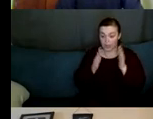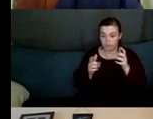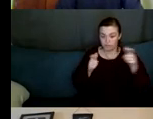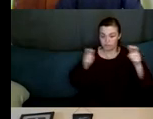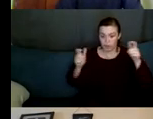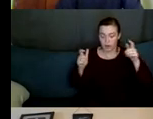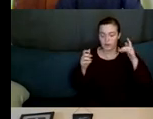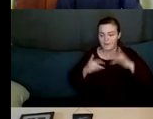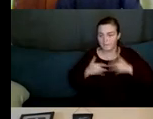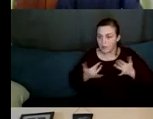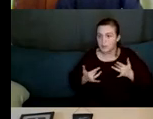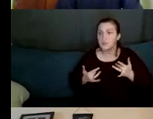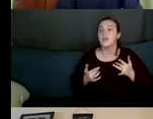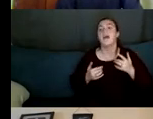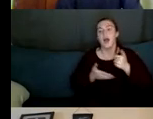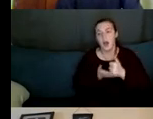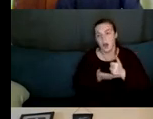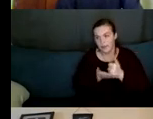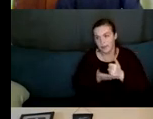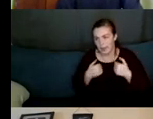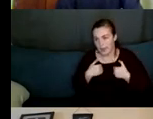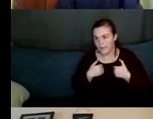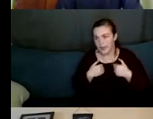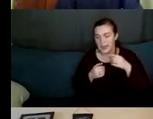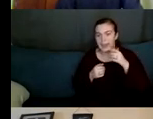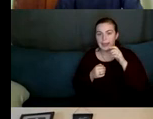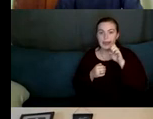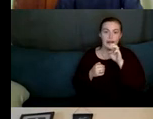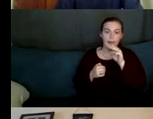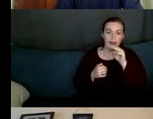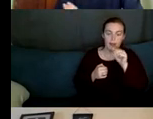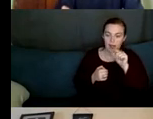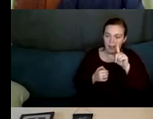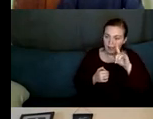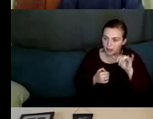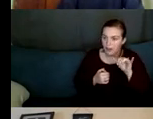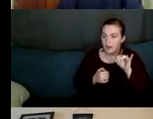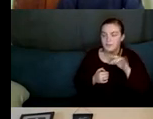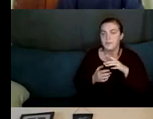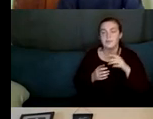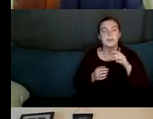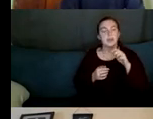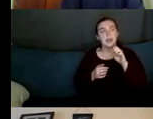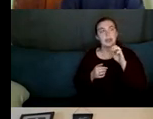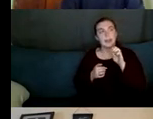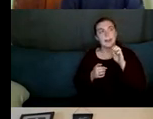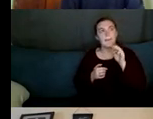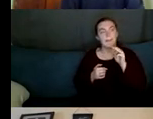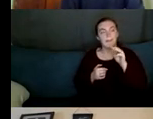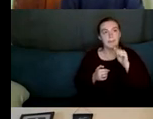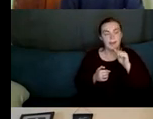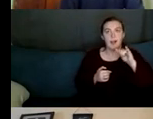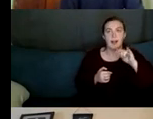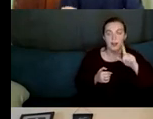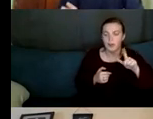for your event that all of your key stewarding team has access to. All